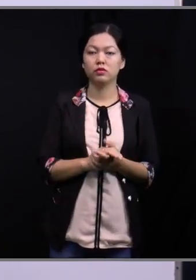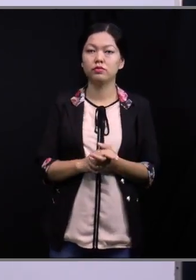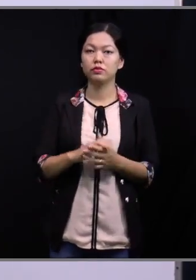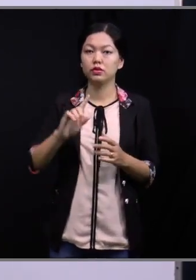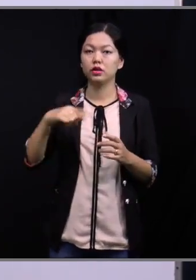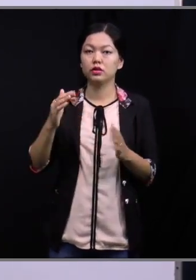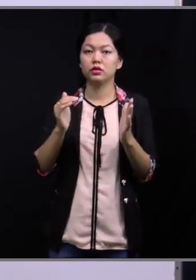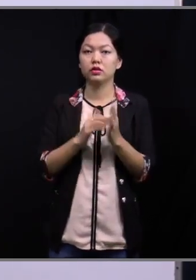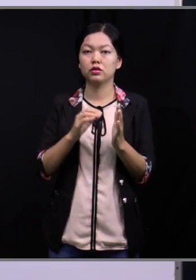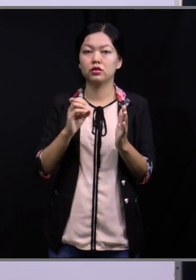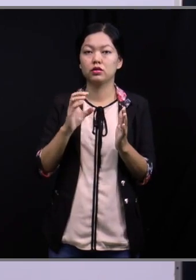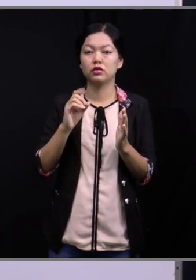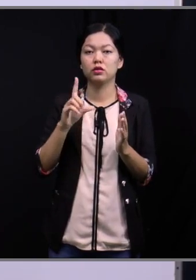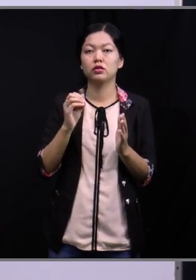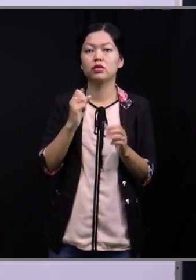zoological park.